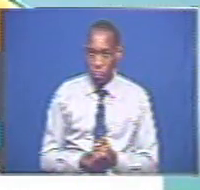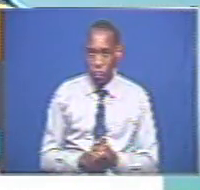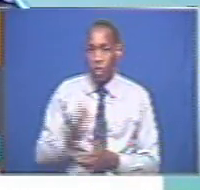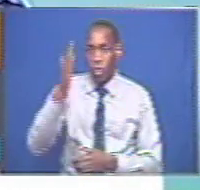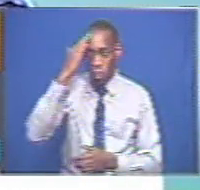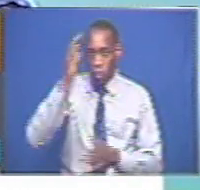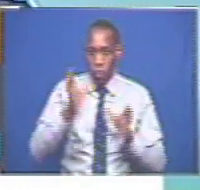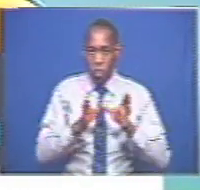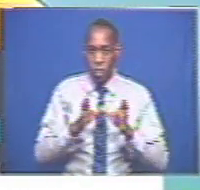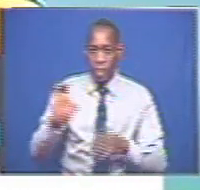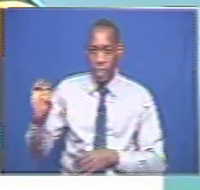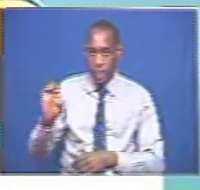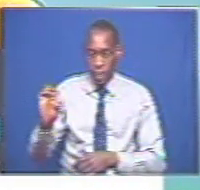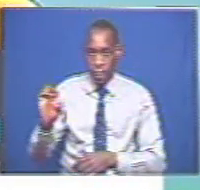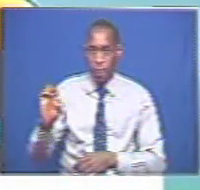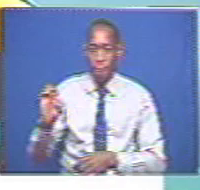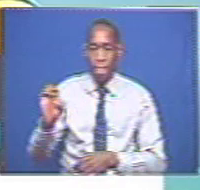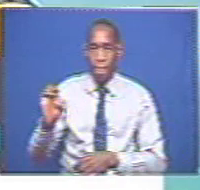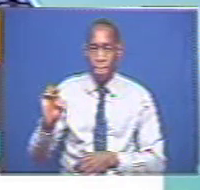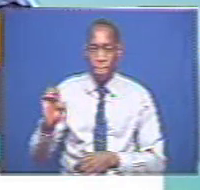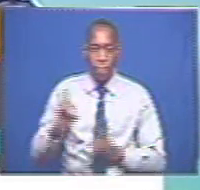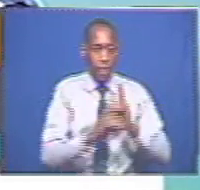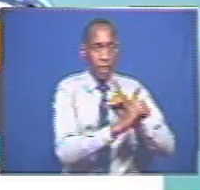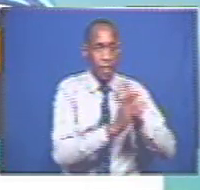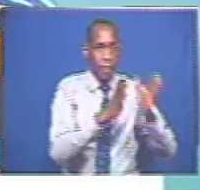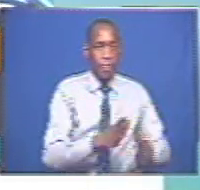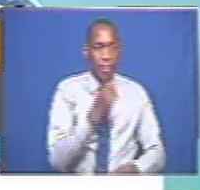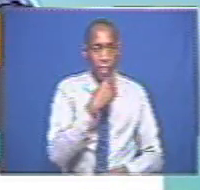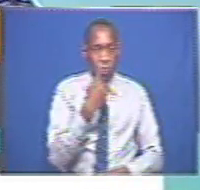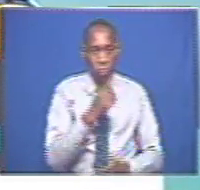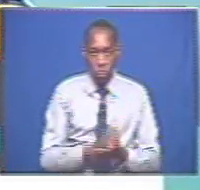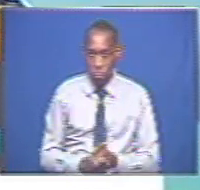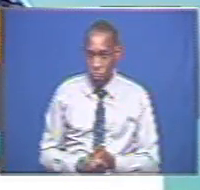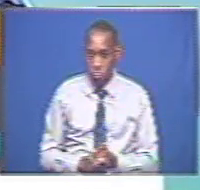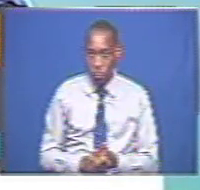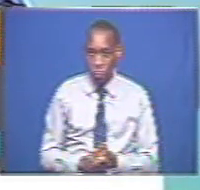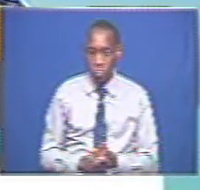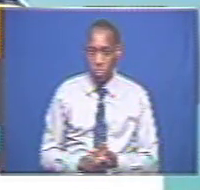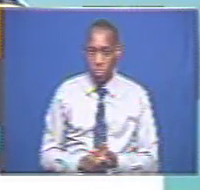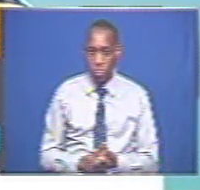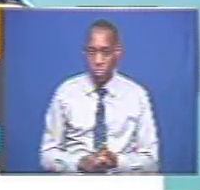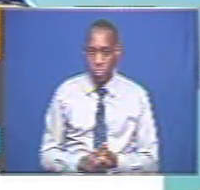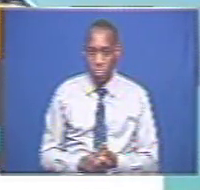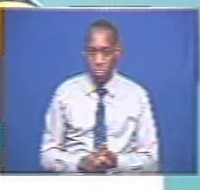in goal. Ezekiel Owadi. All right, your back, your defenders. Then at the back, we'll play